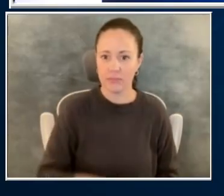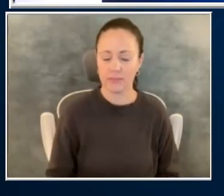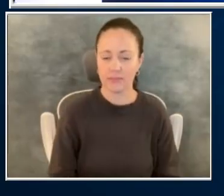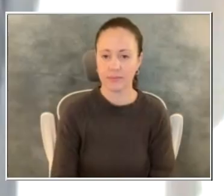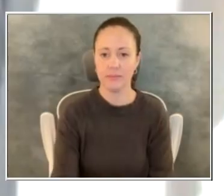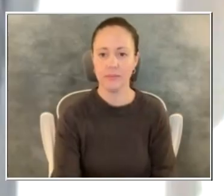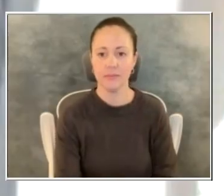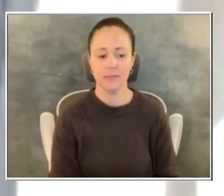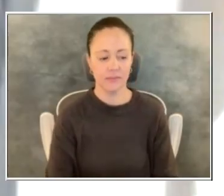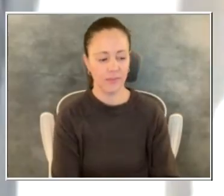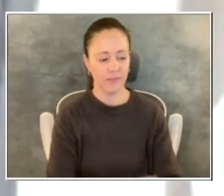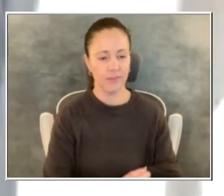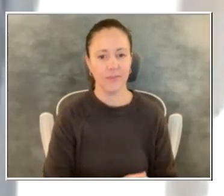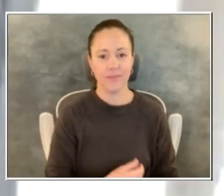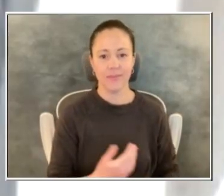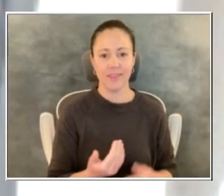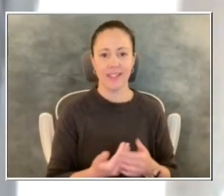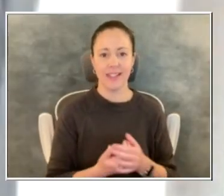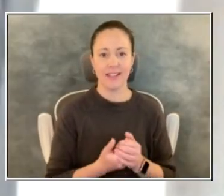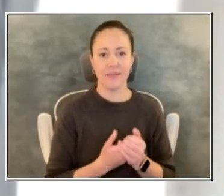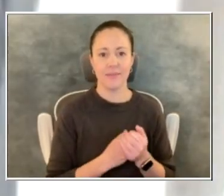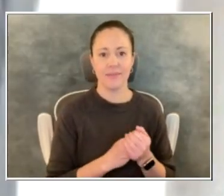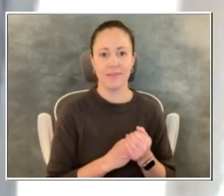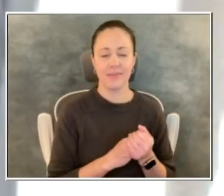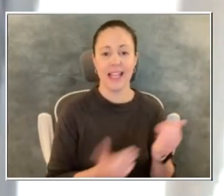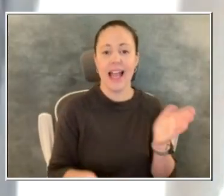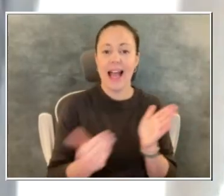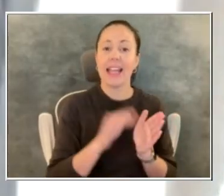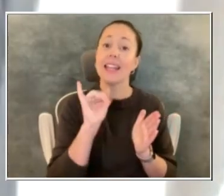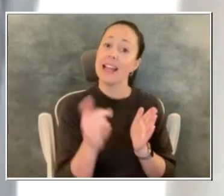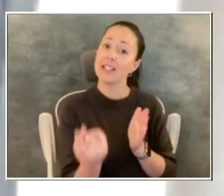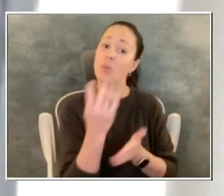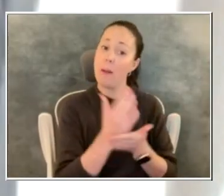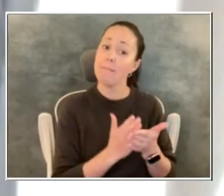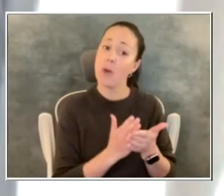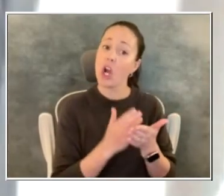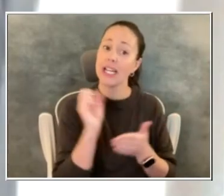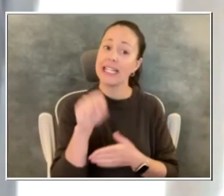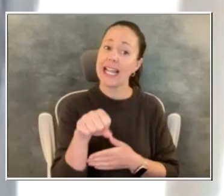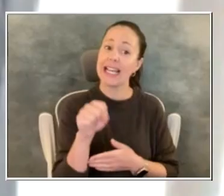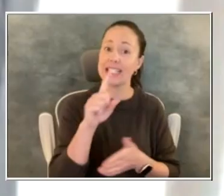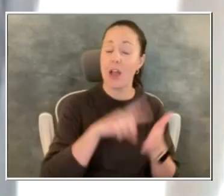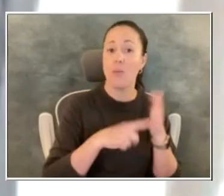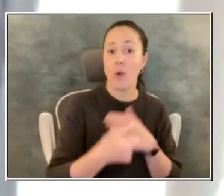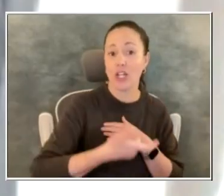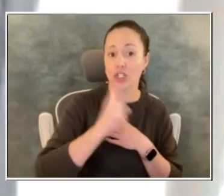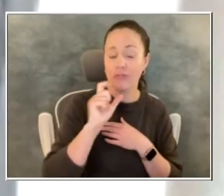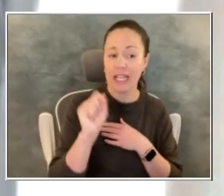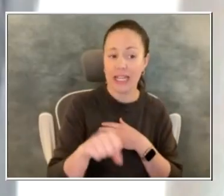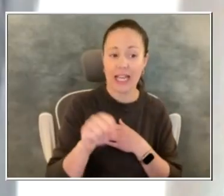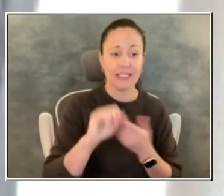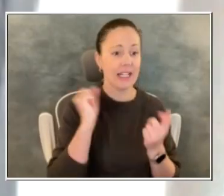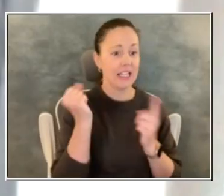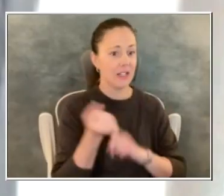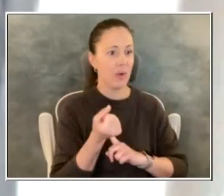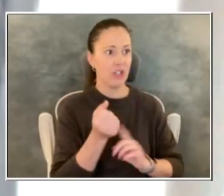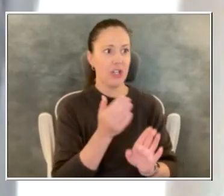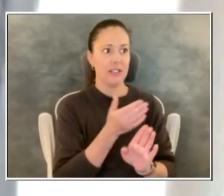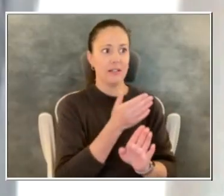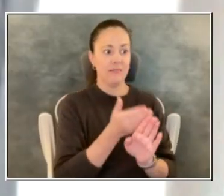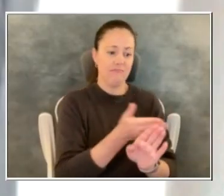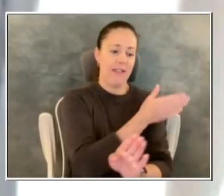You know, I would be careful. I think that's one component of it. What you drink and the situations leading up to that